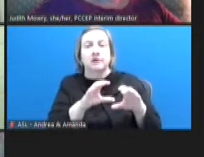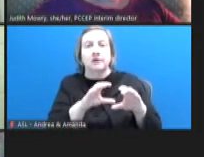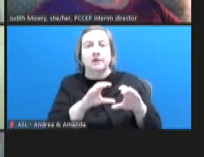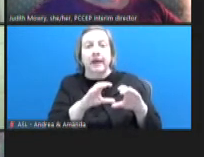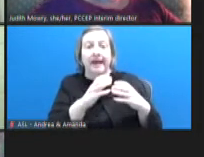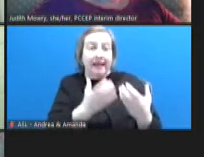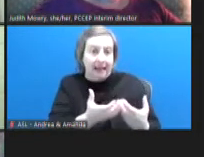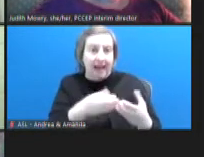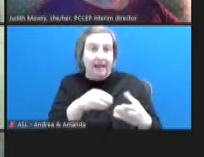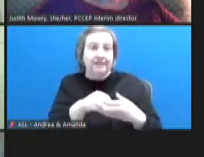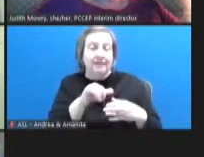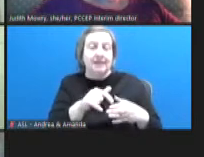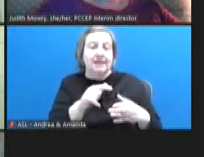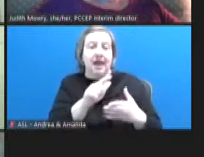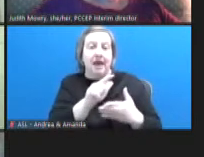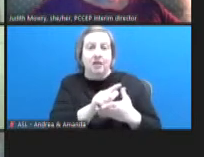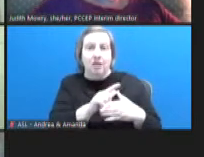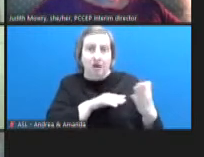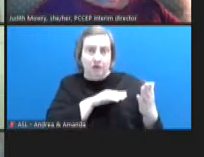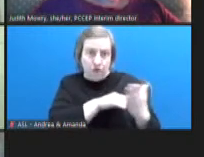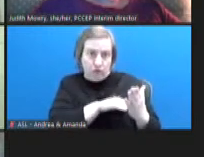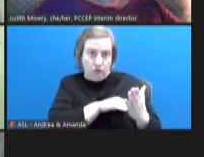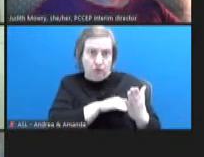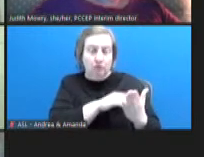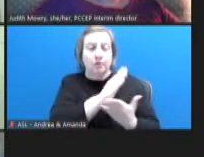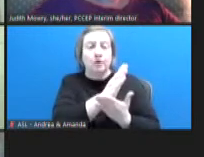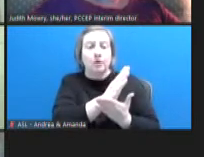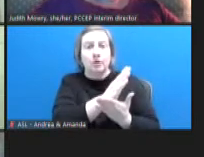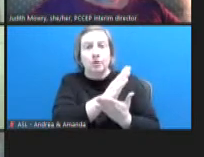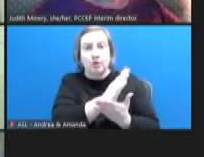within that lawsuit, and that